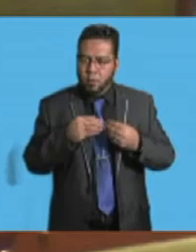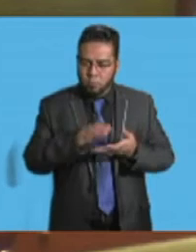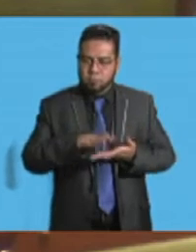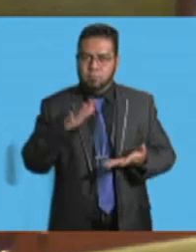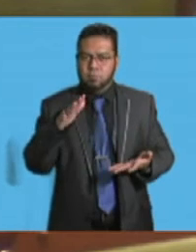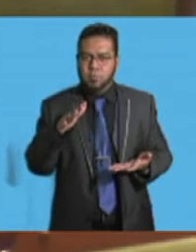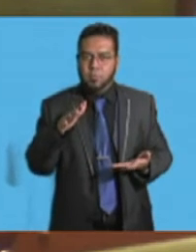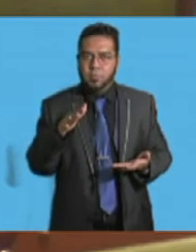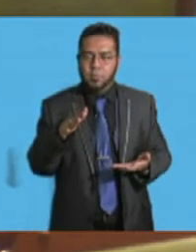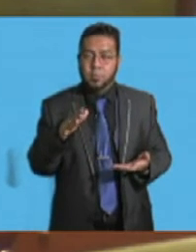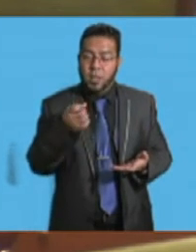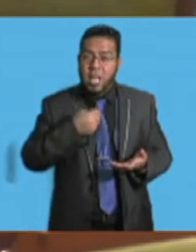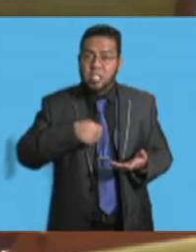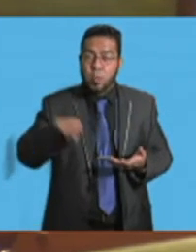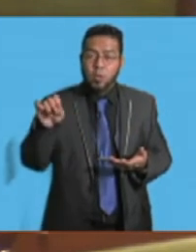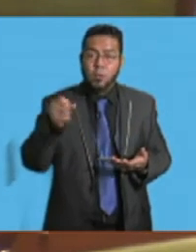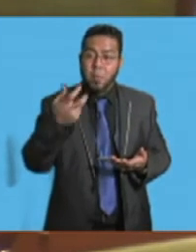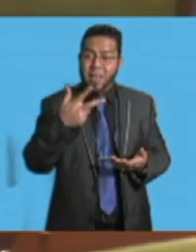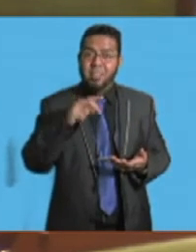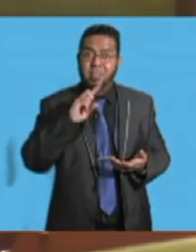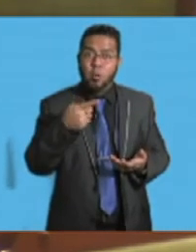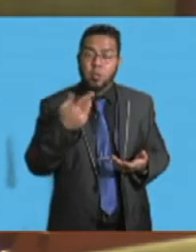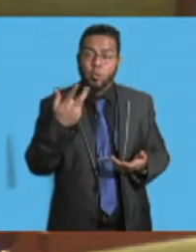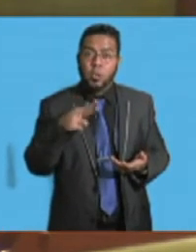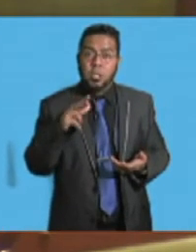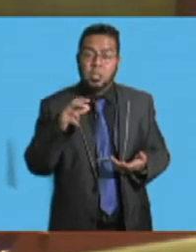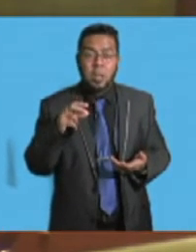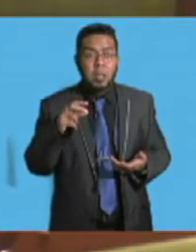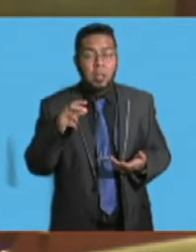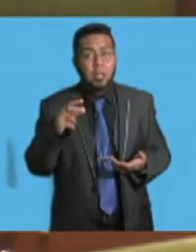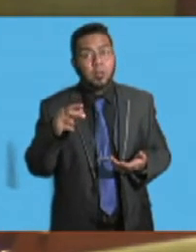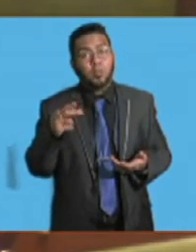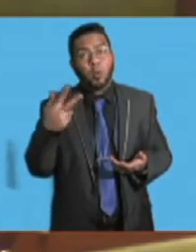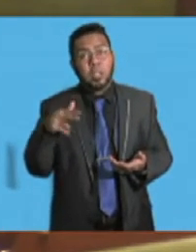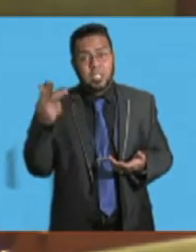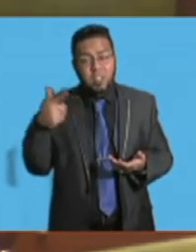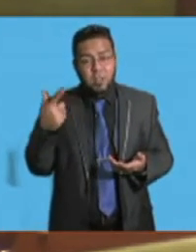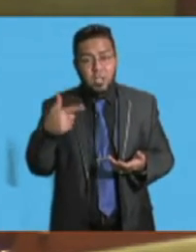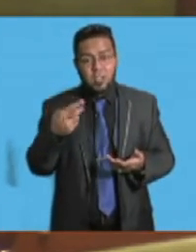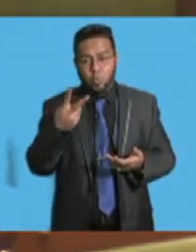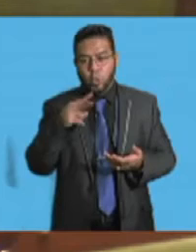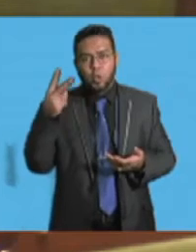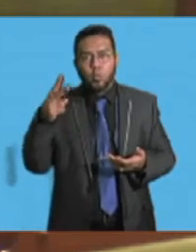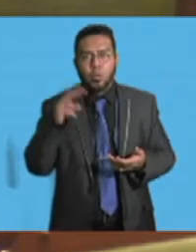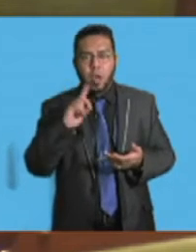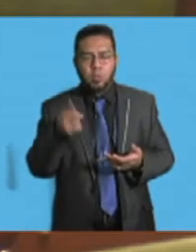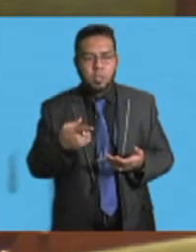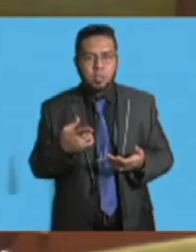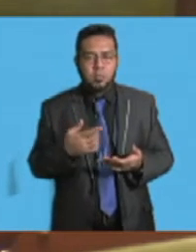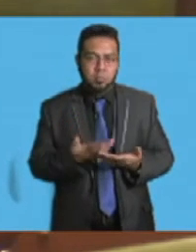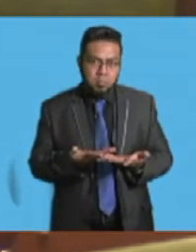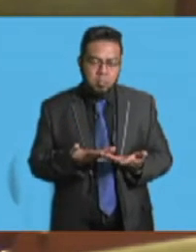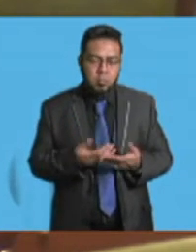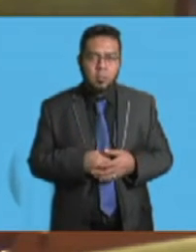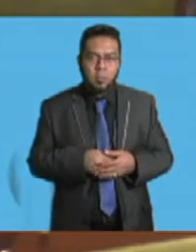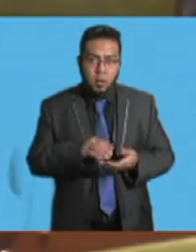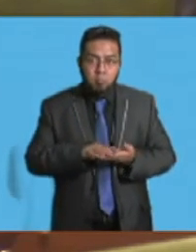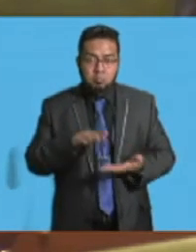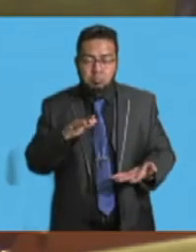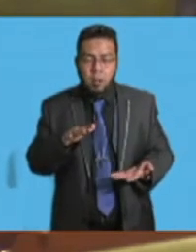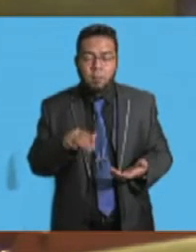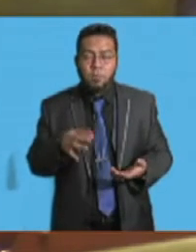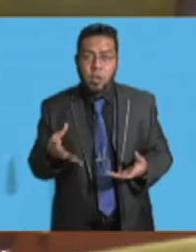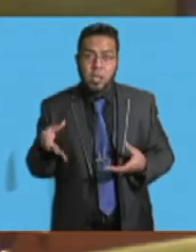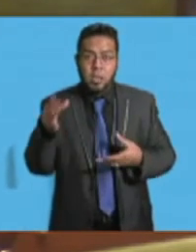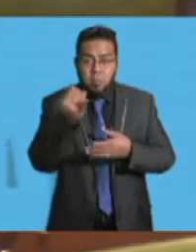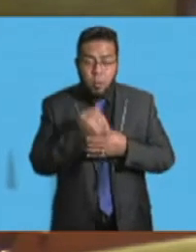of export from 8,000 in 2016 to 22,000 in 2017 on fresh and chilled commodities. However, import for this commodity